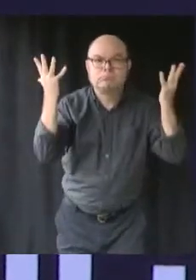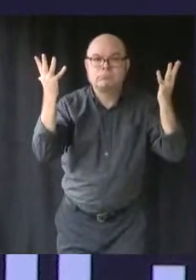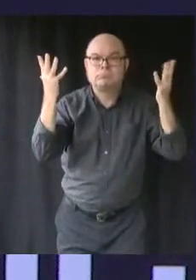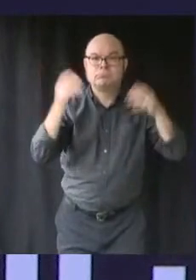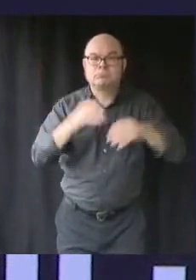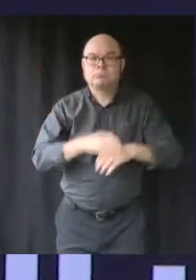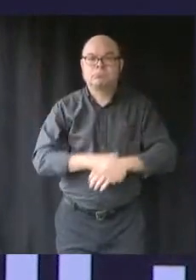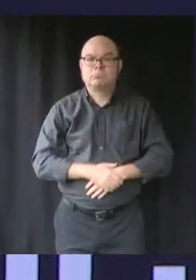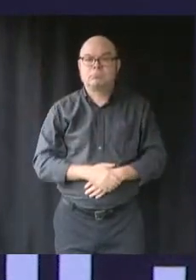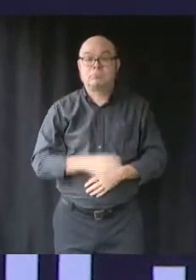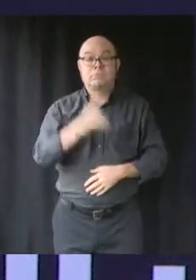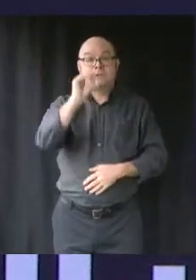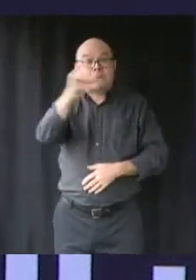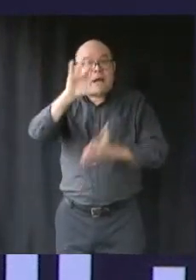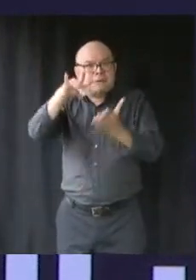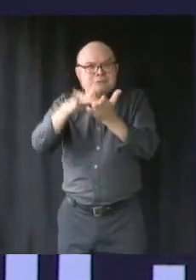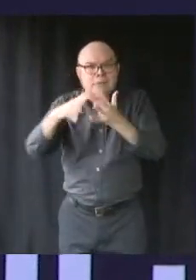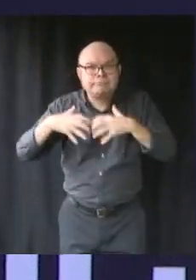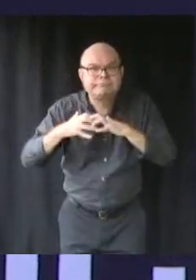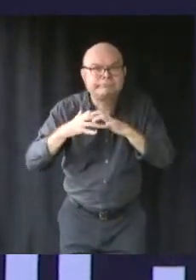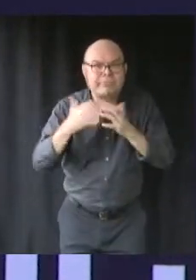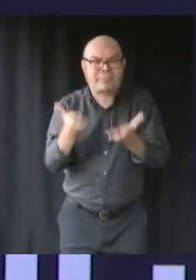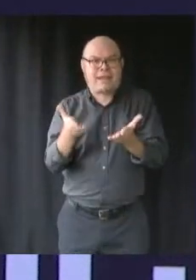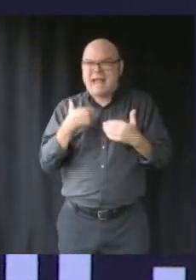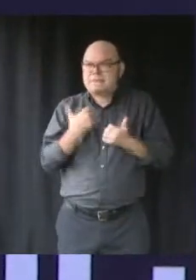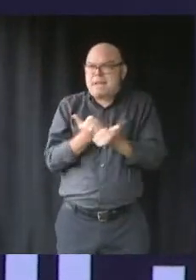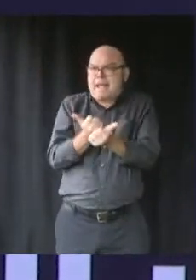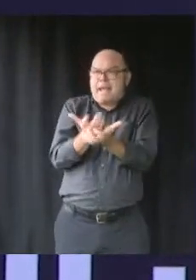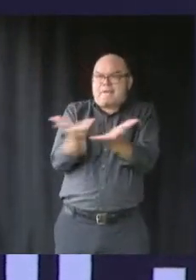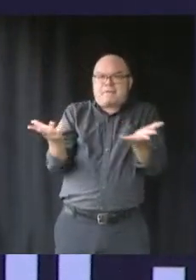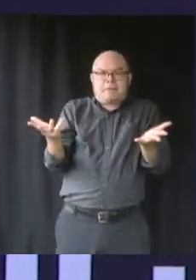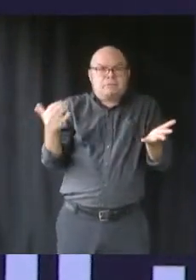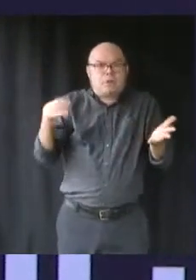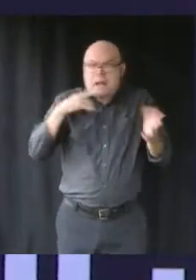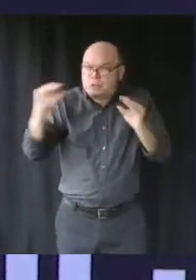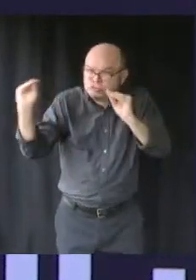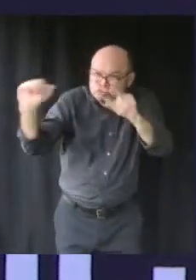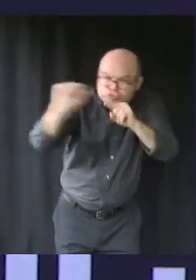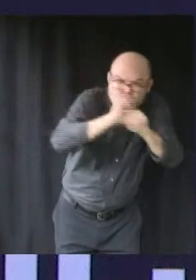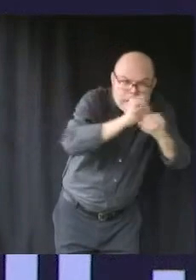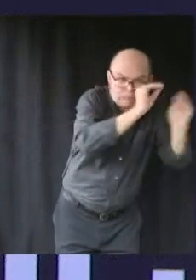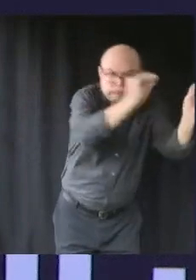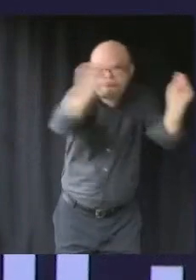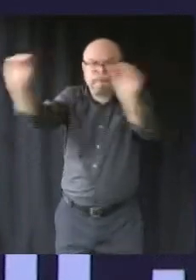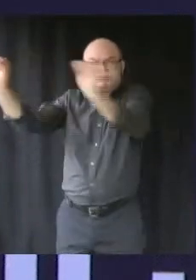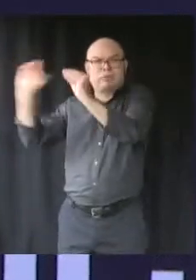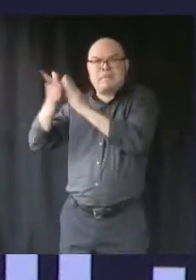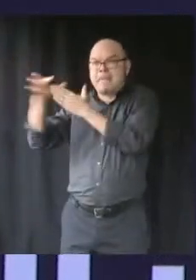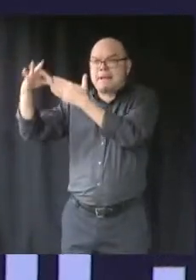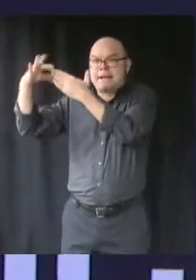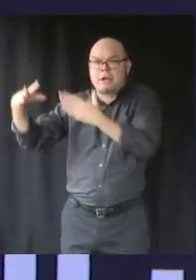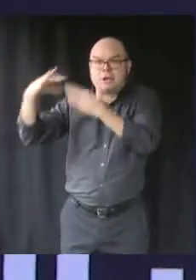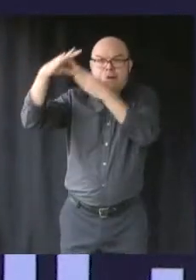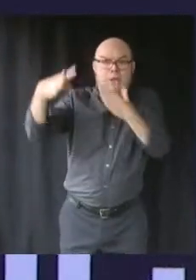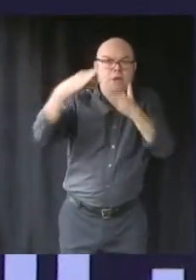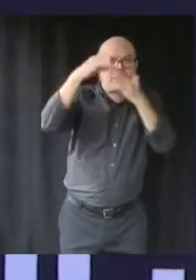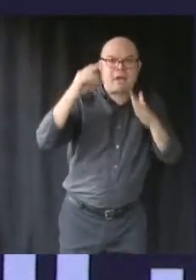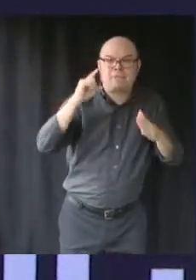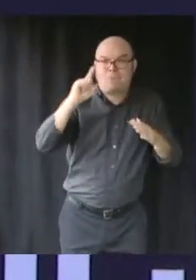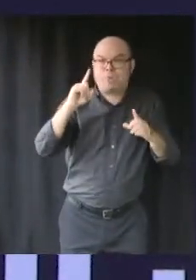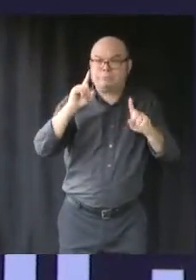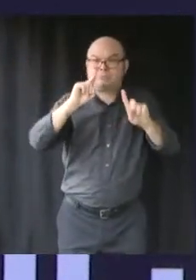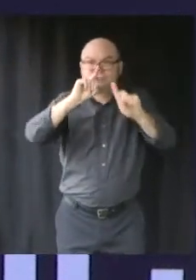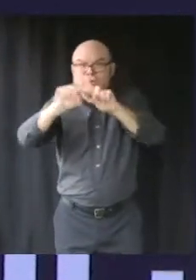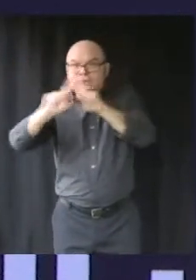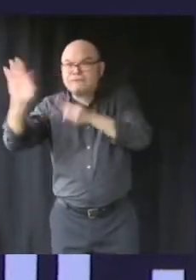like empowering human rights advocates and leaders, partnering with extraordinary faculty and researchers, amplifying the work of